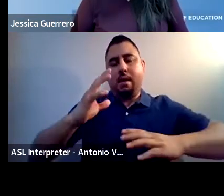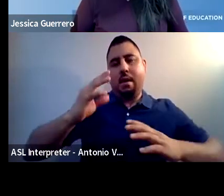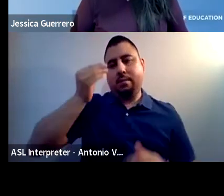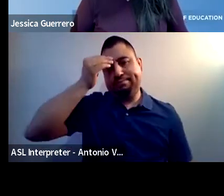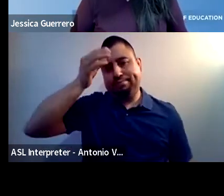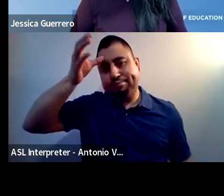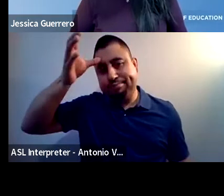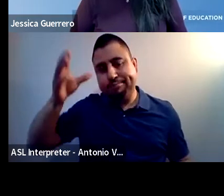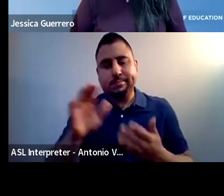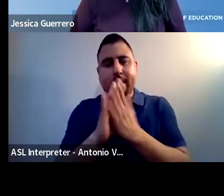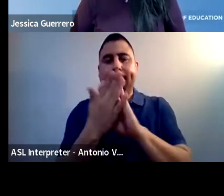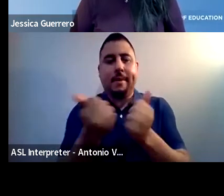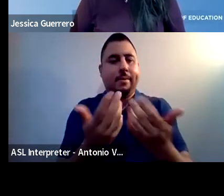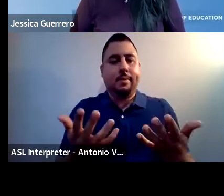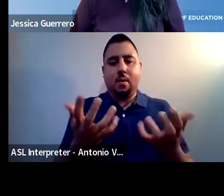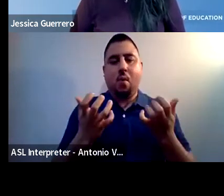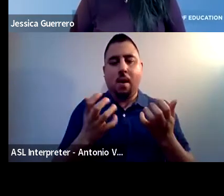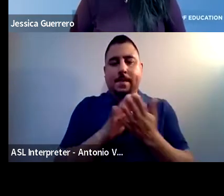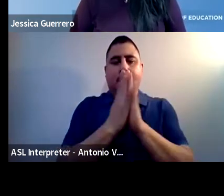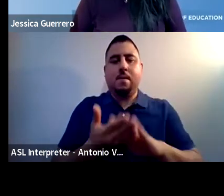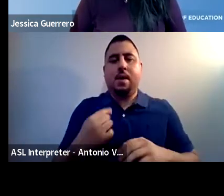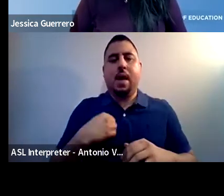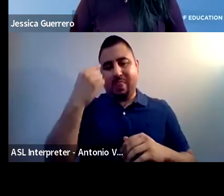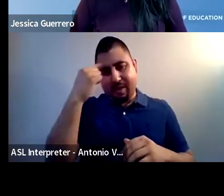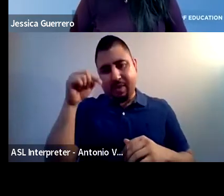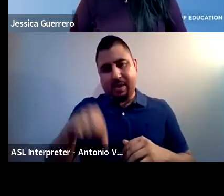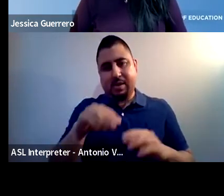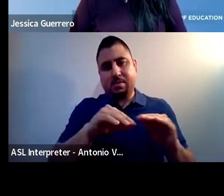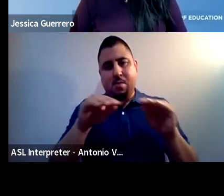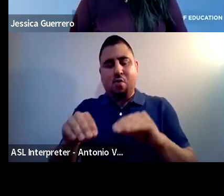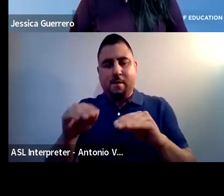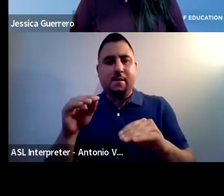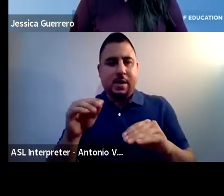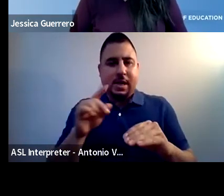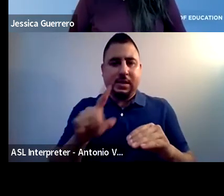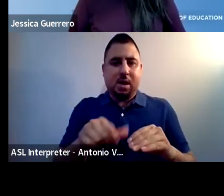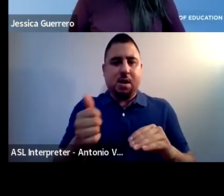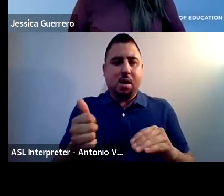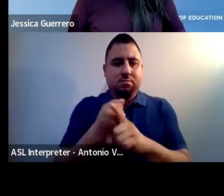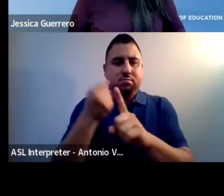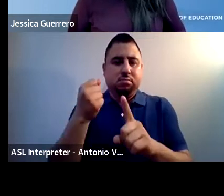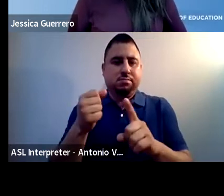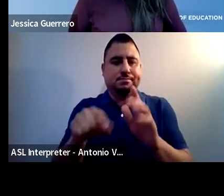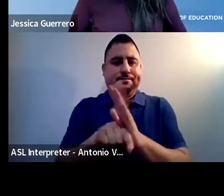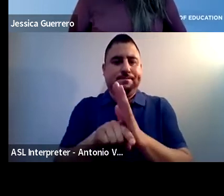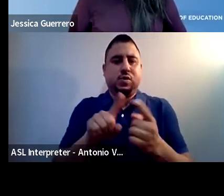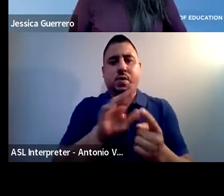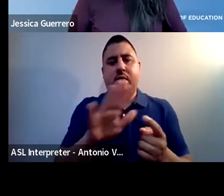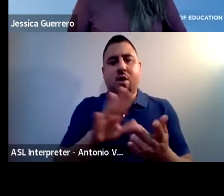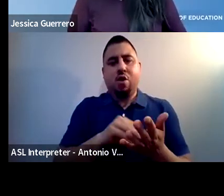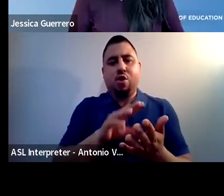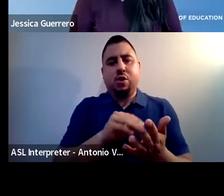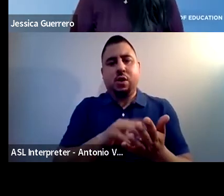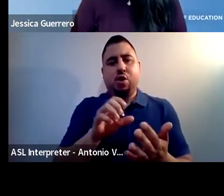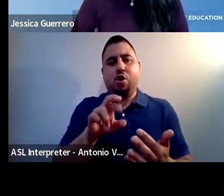be anything they would like to be. I think this move is another detriment to their learning curve. Thank you.